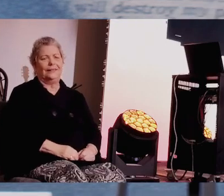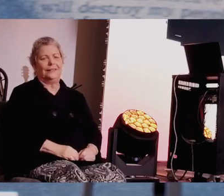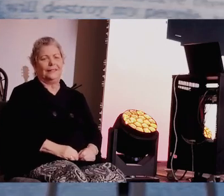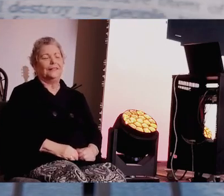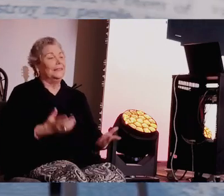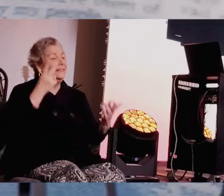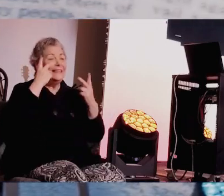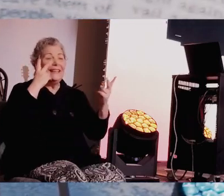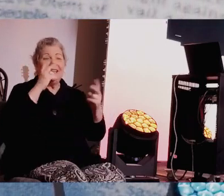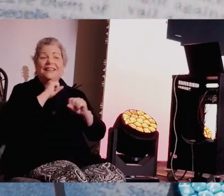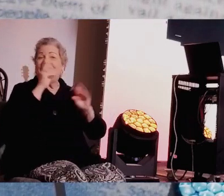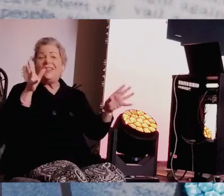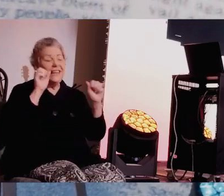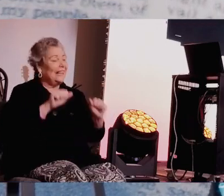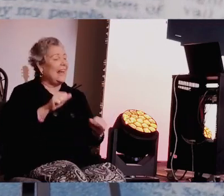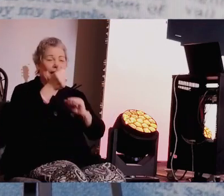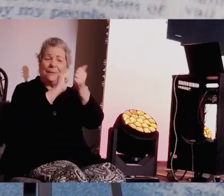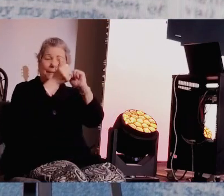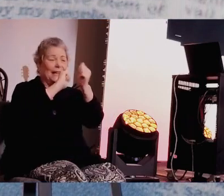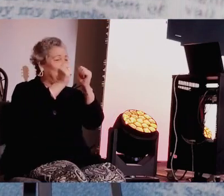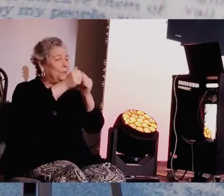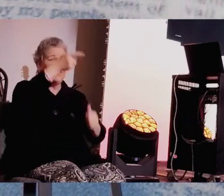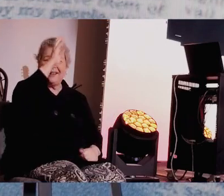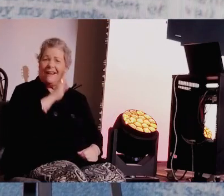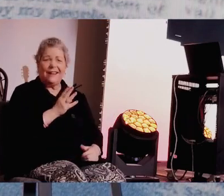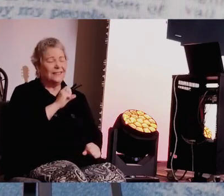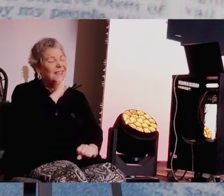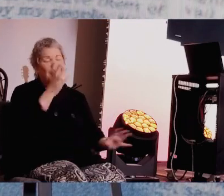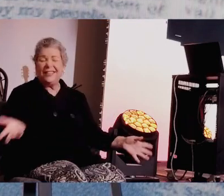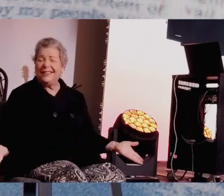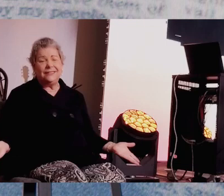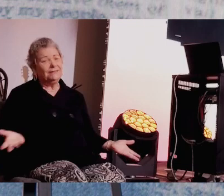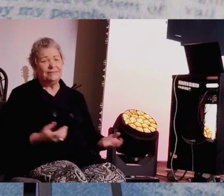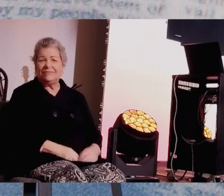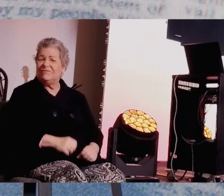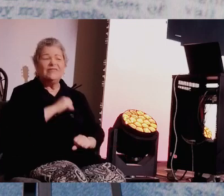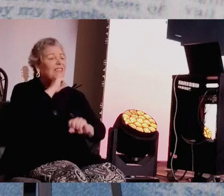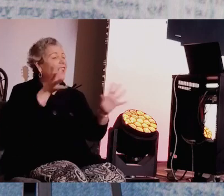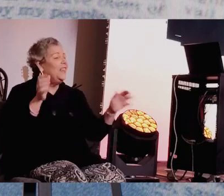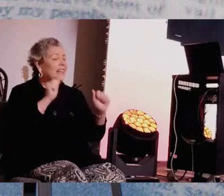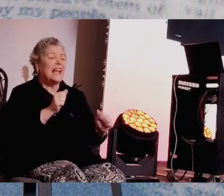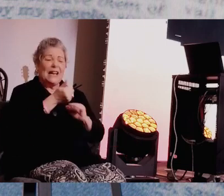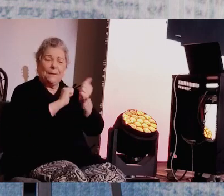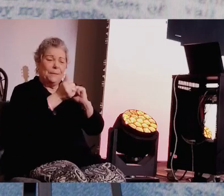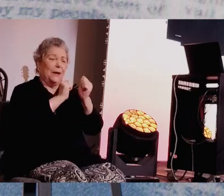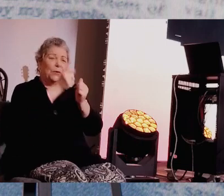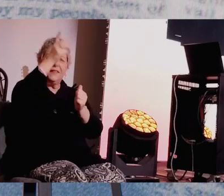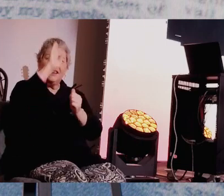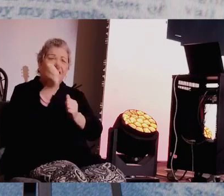You see, nothing can compete with God. Nothing. Nothing can compete with his truth.